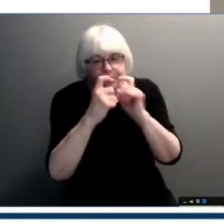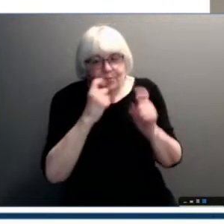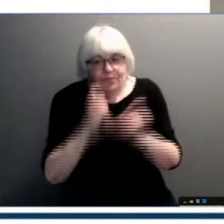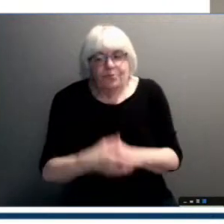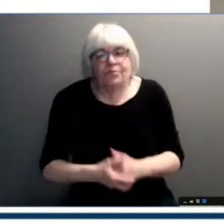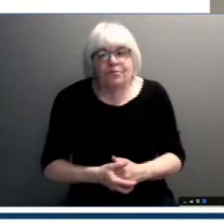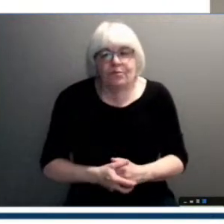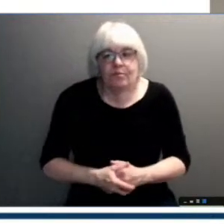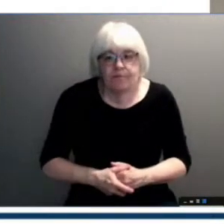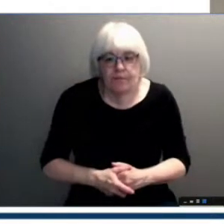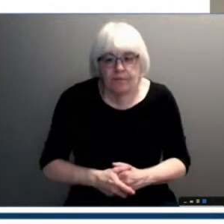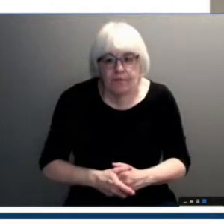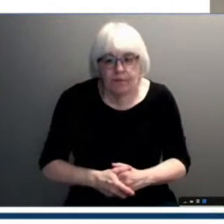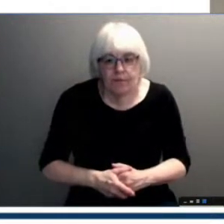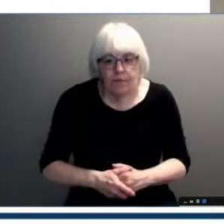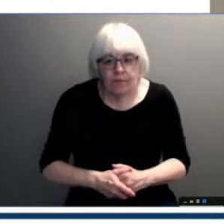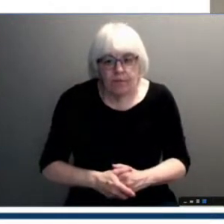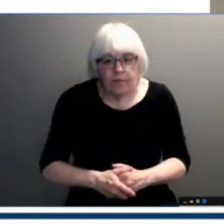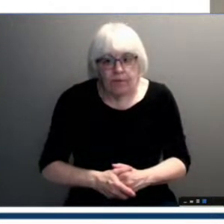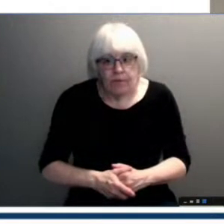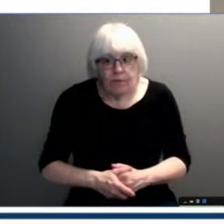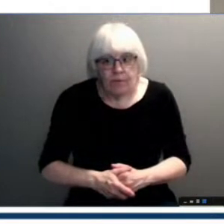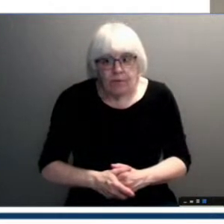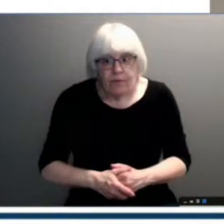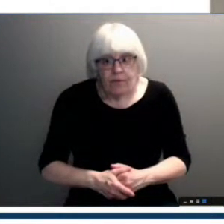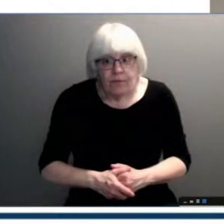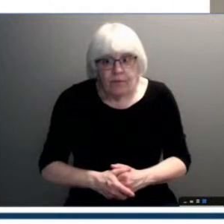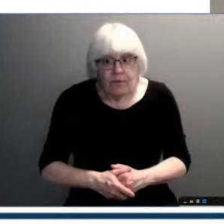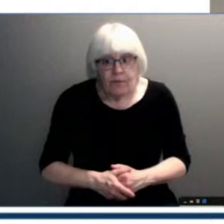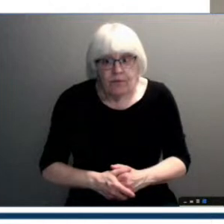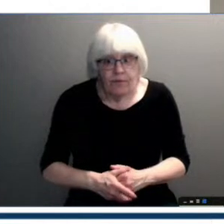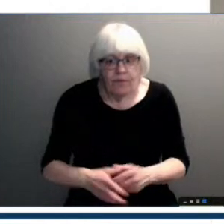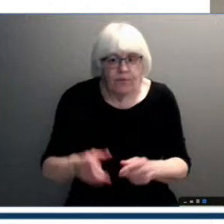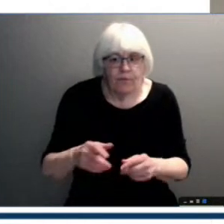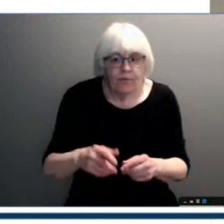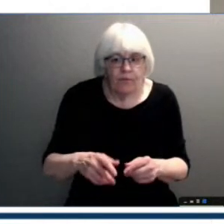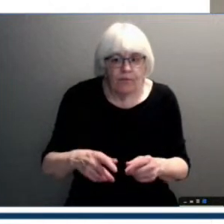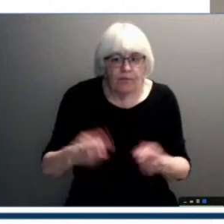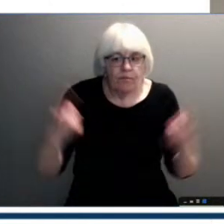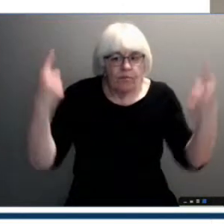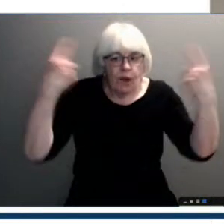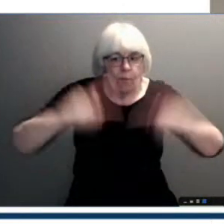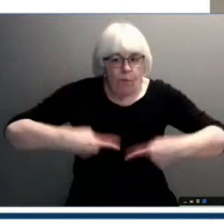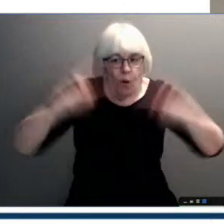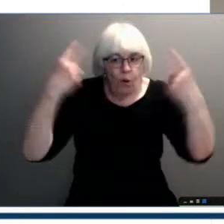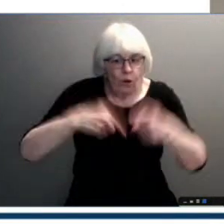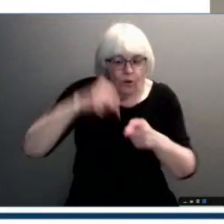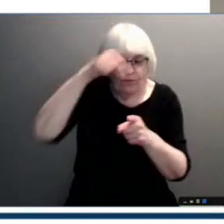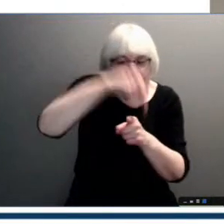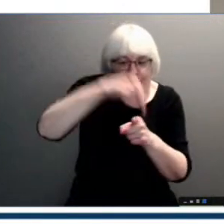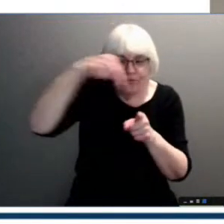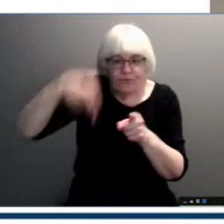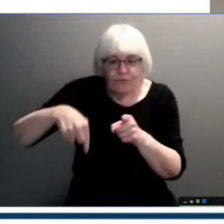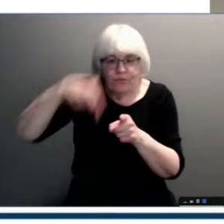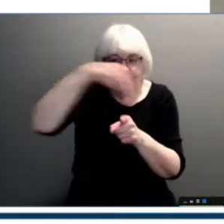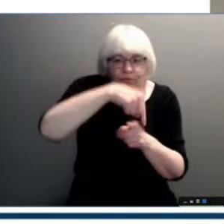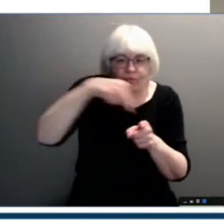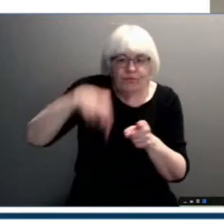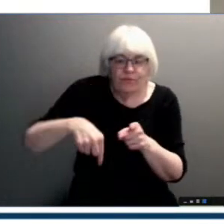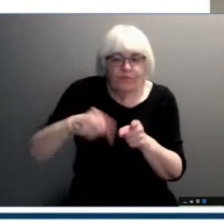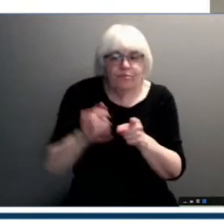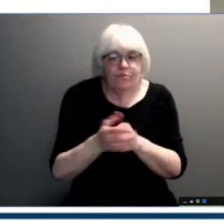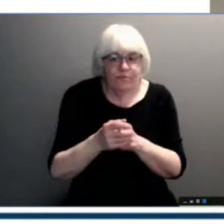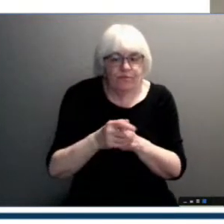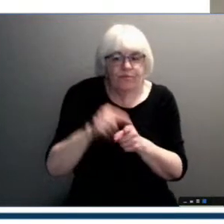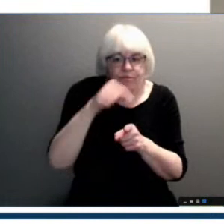borders, given the boost of cases Canada-wide. Well, we already have, restrictions that if people are coming in here,